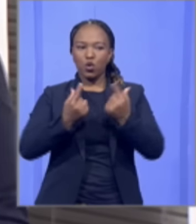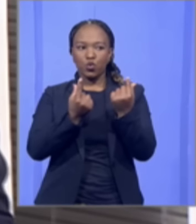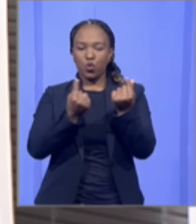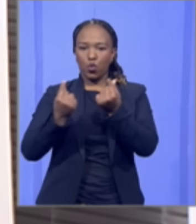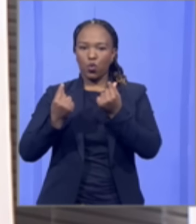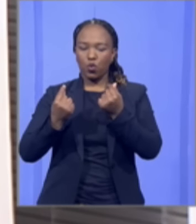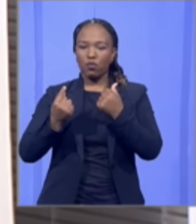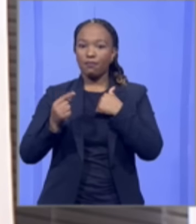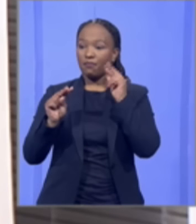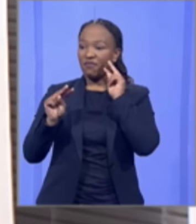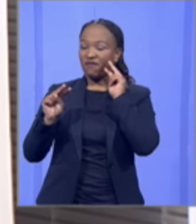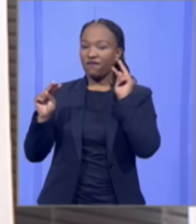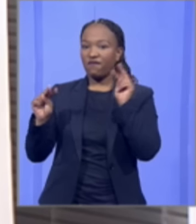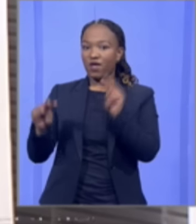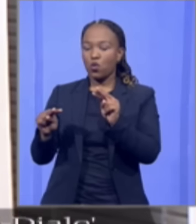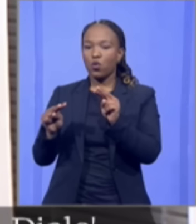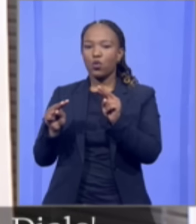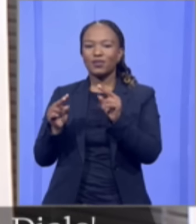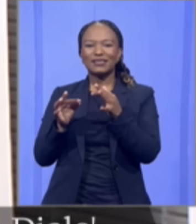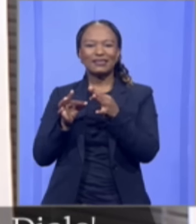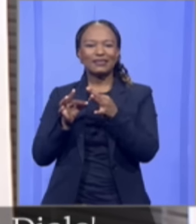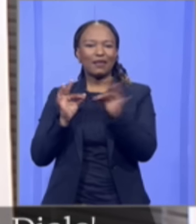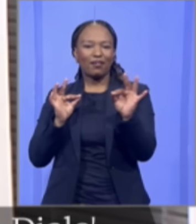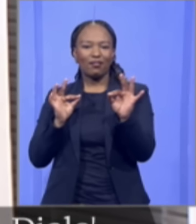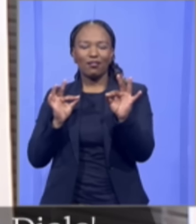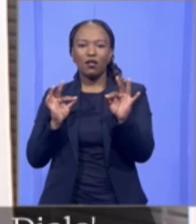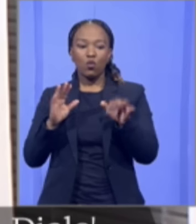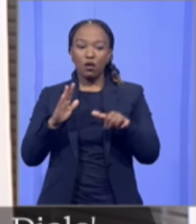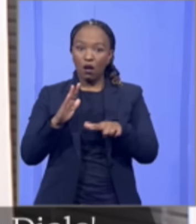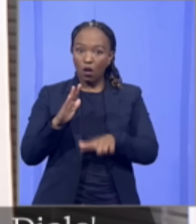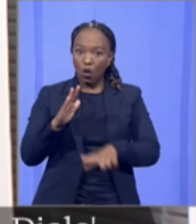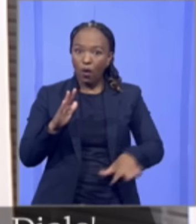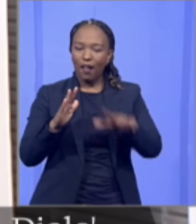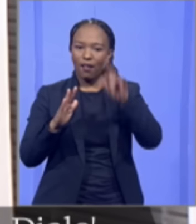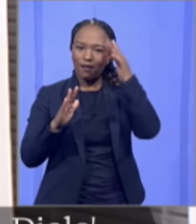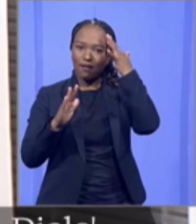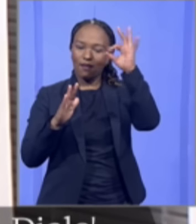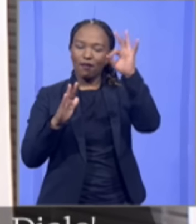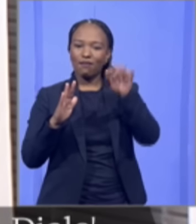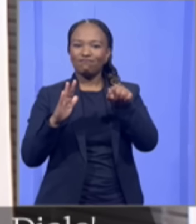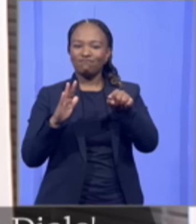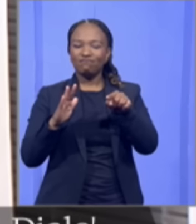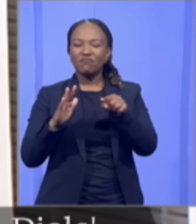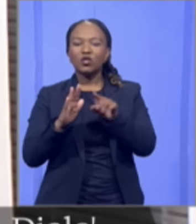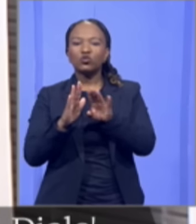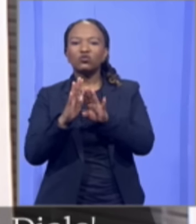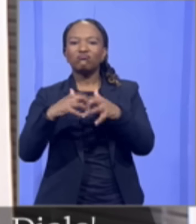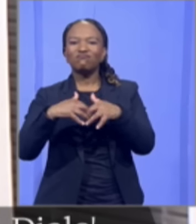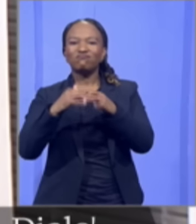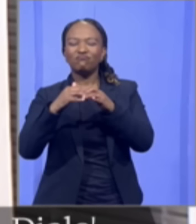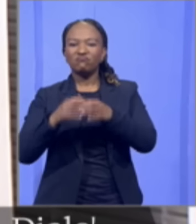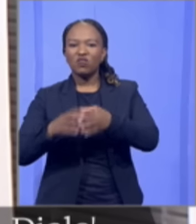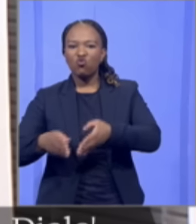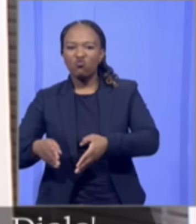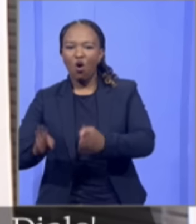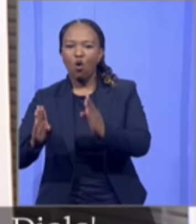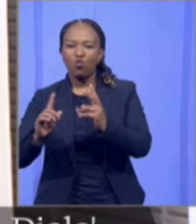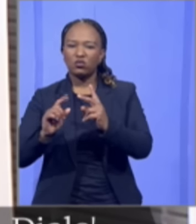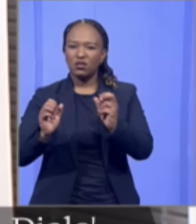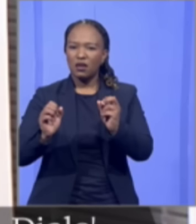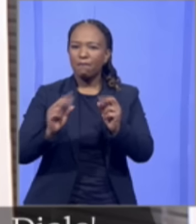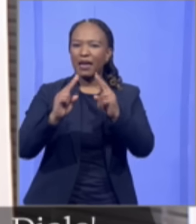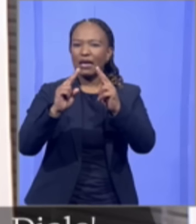can't get the necessary systems within local government, the infrastructure development and the new infrastructures that we want